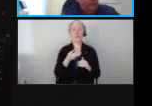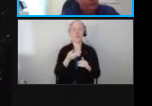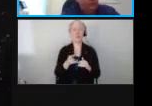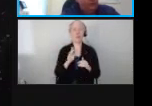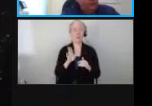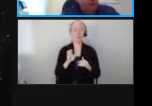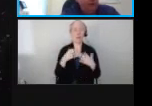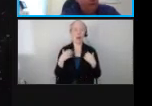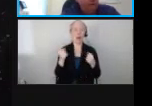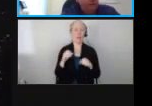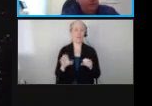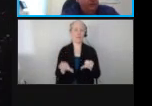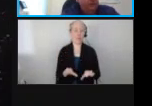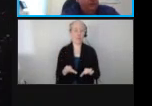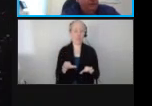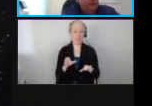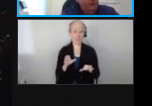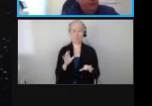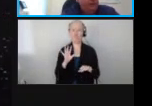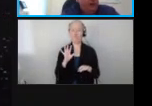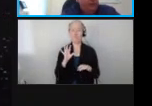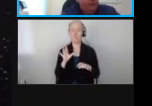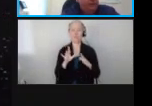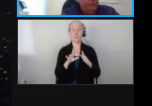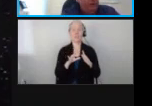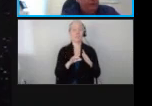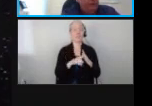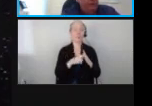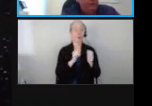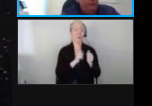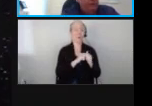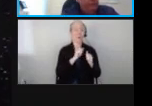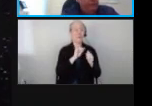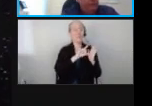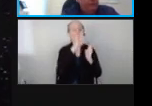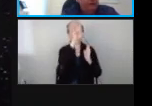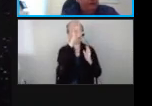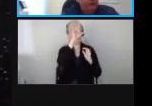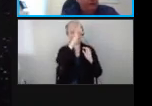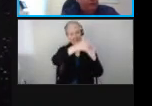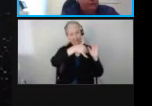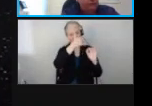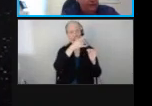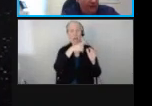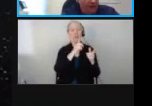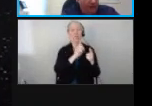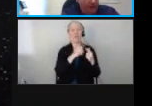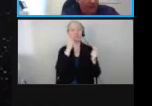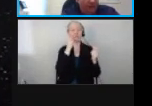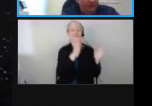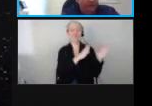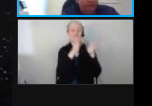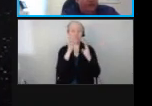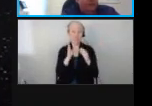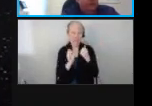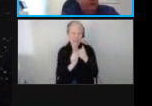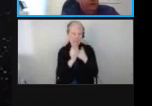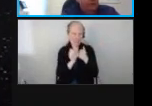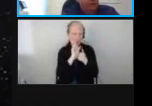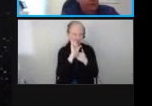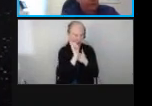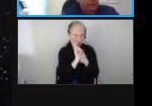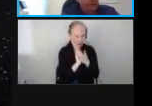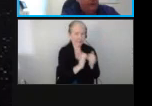as considering the spaceflight environment and evolving through the understanding the hazards, gathering evidence about human